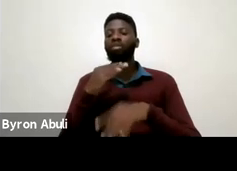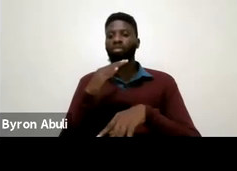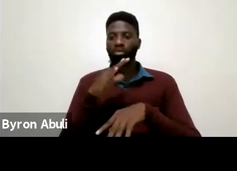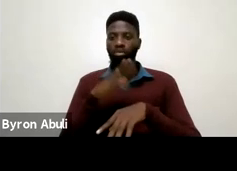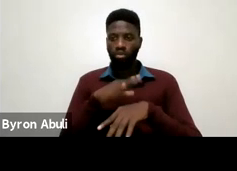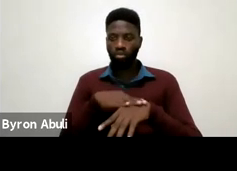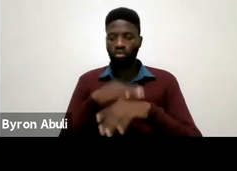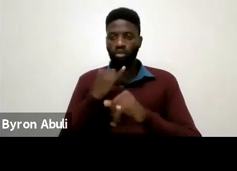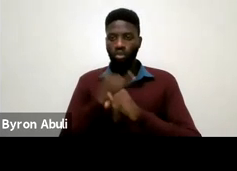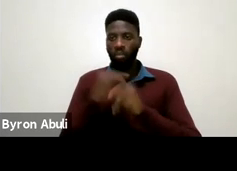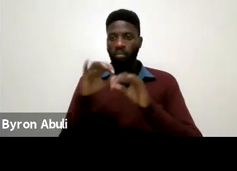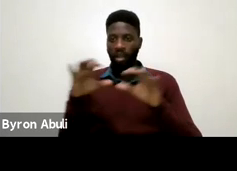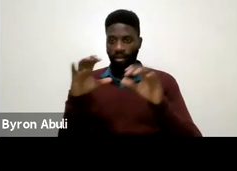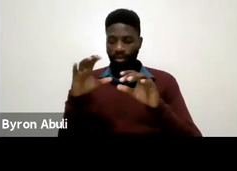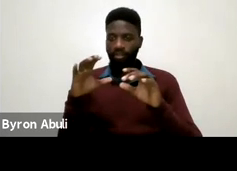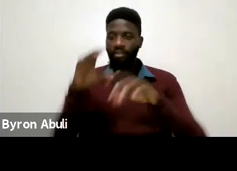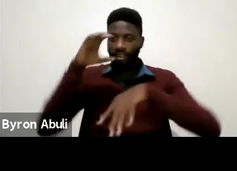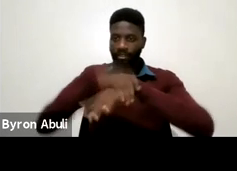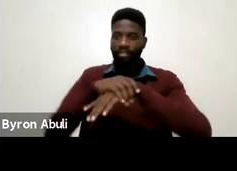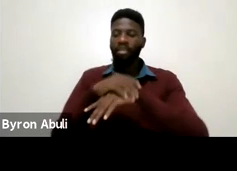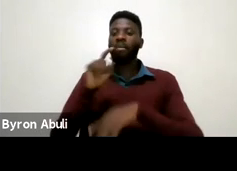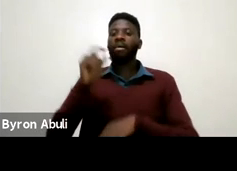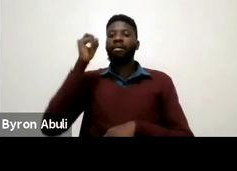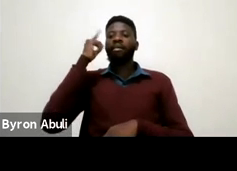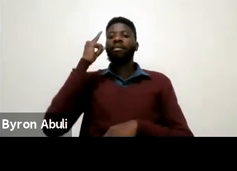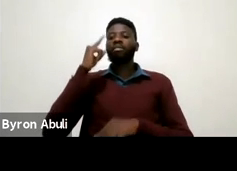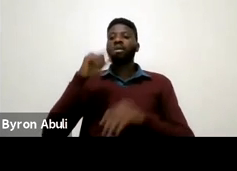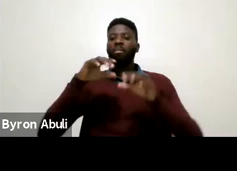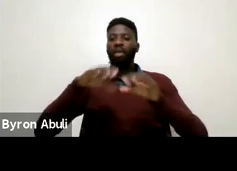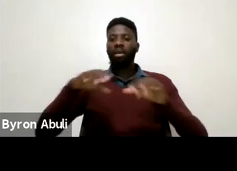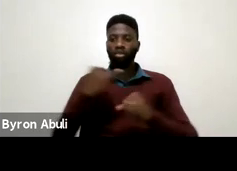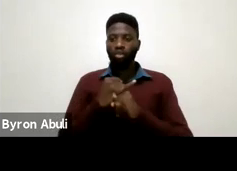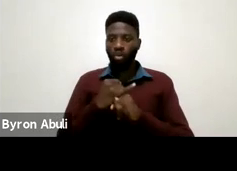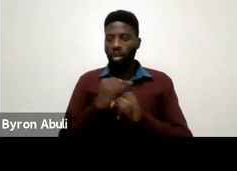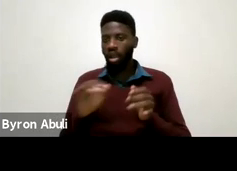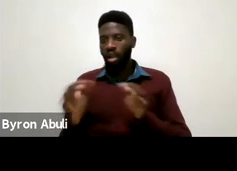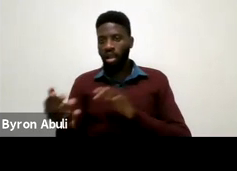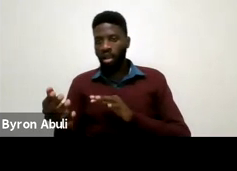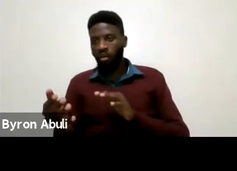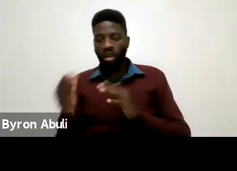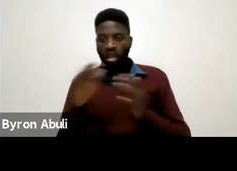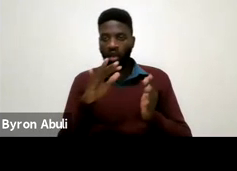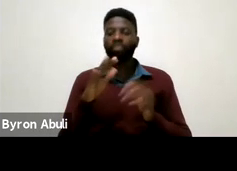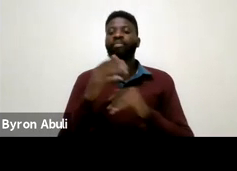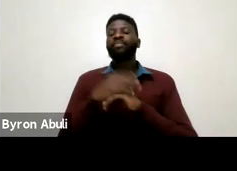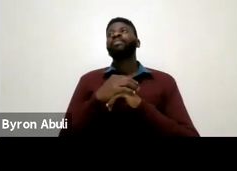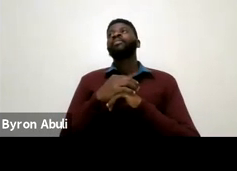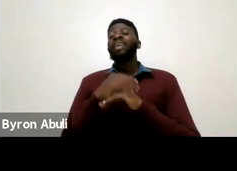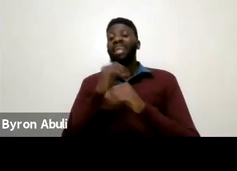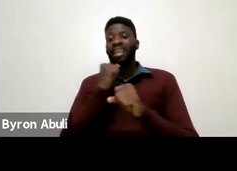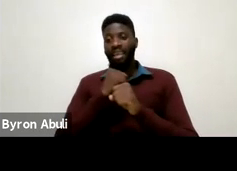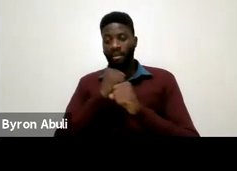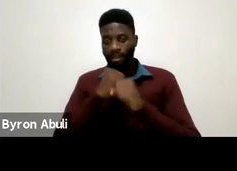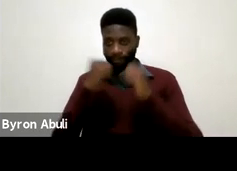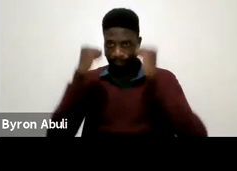market, you really need to understand the movement in the job market. The labor studies will show you that jobs are changing